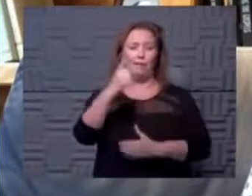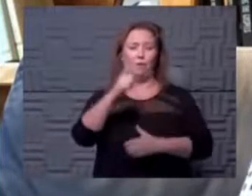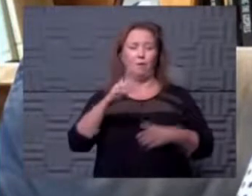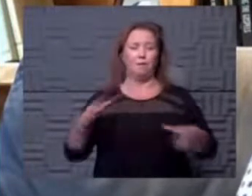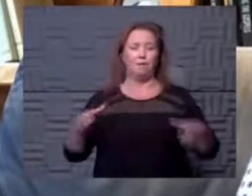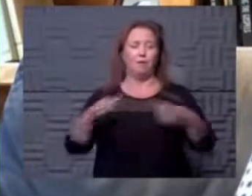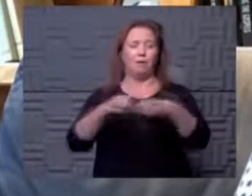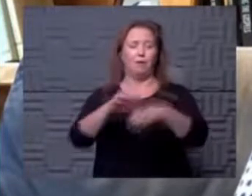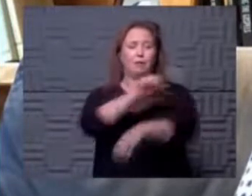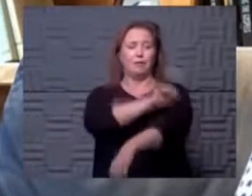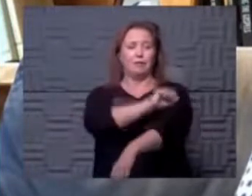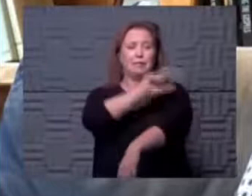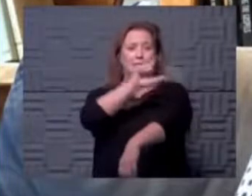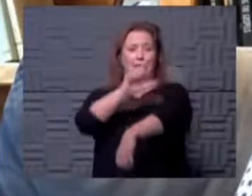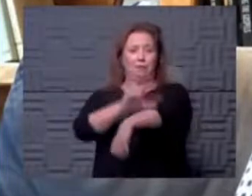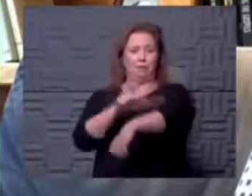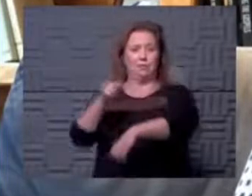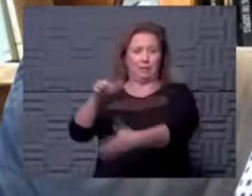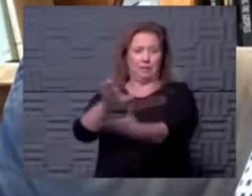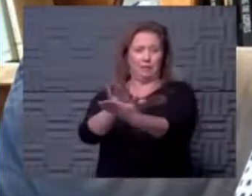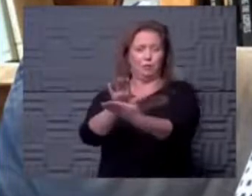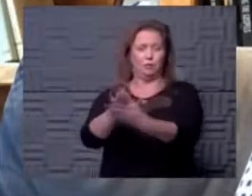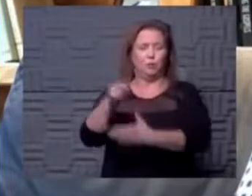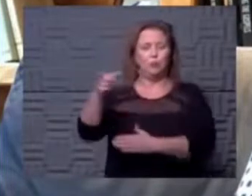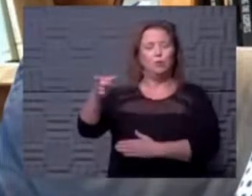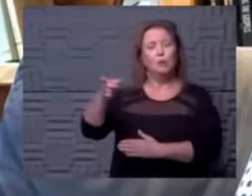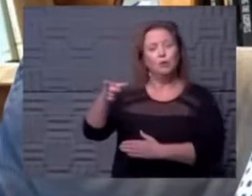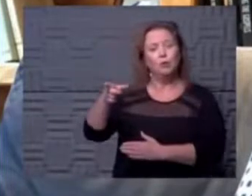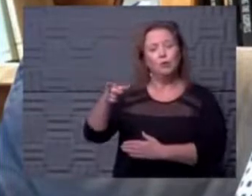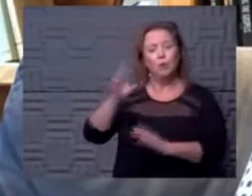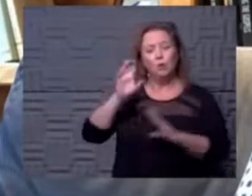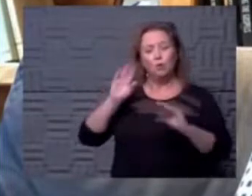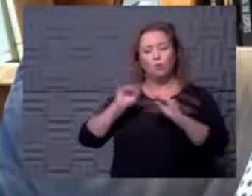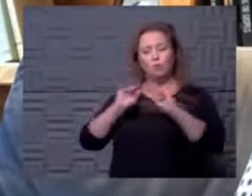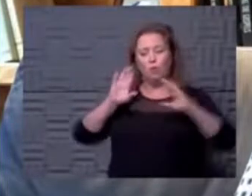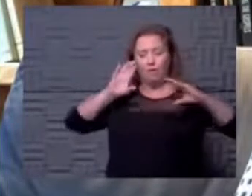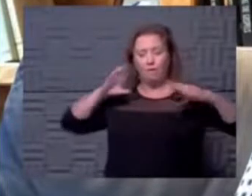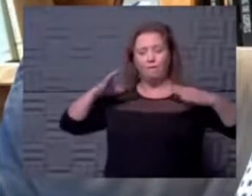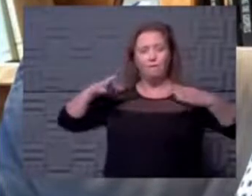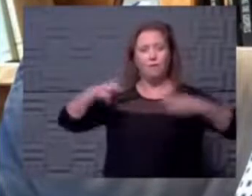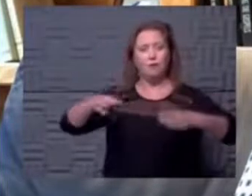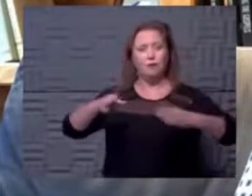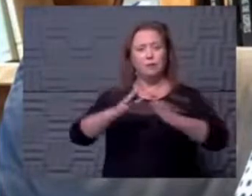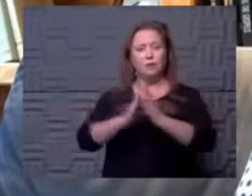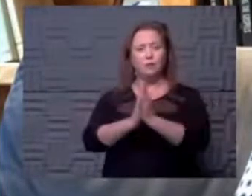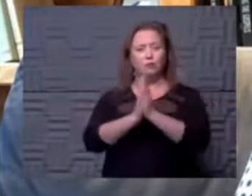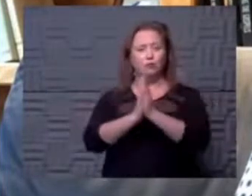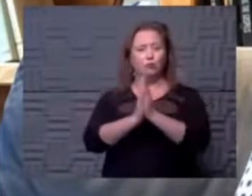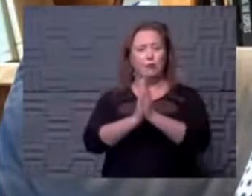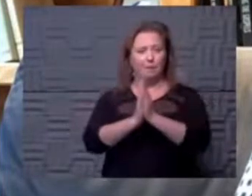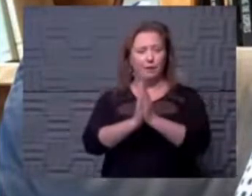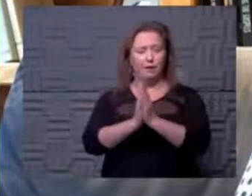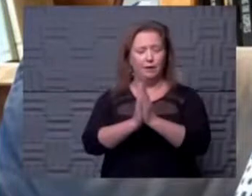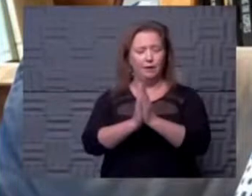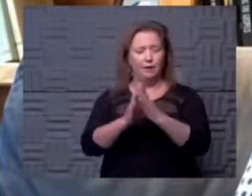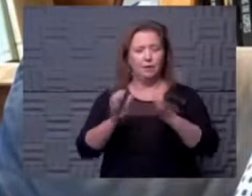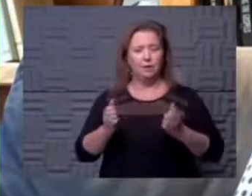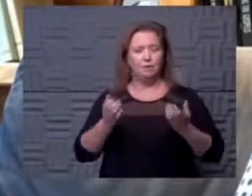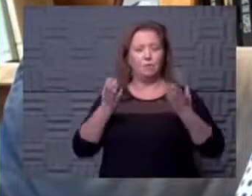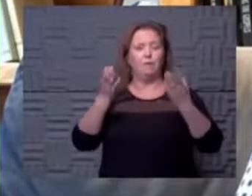Louis that has a school. So we're more focused on worship and